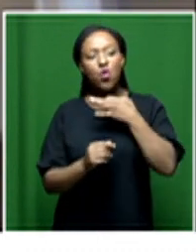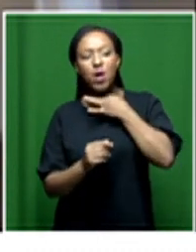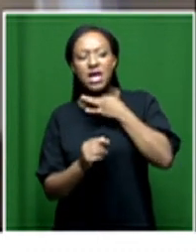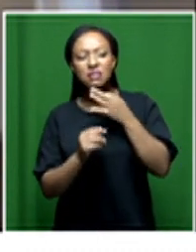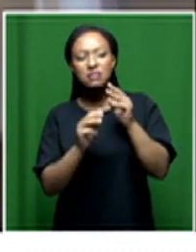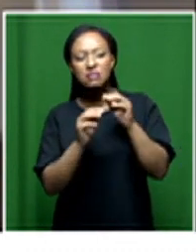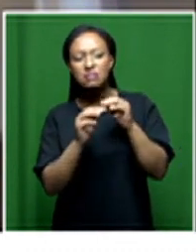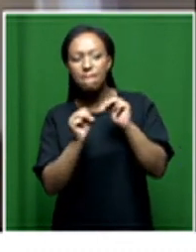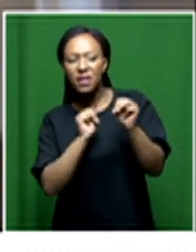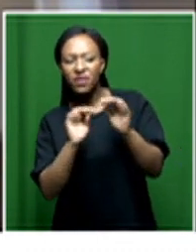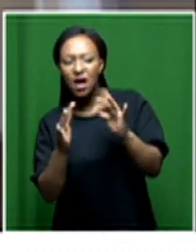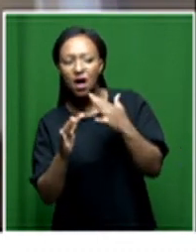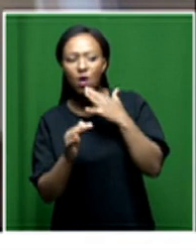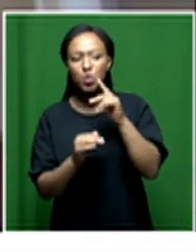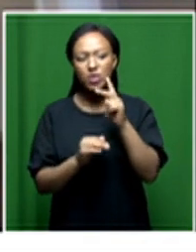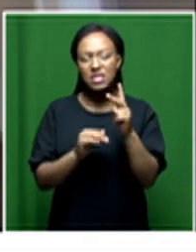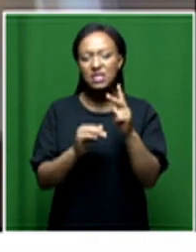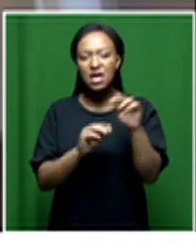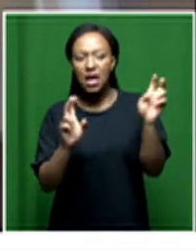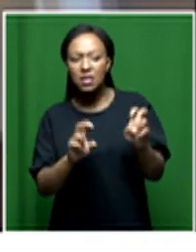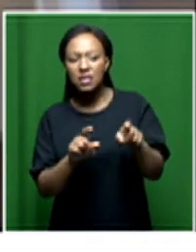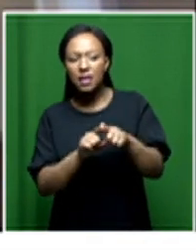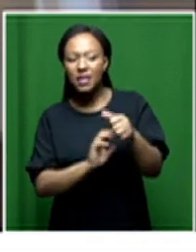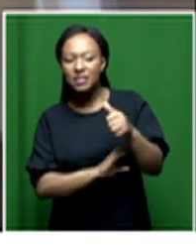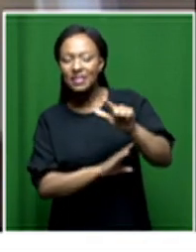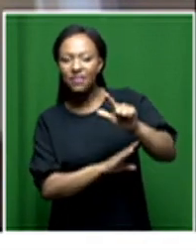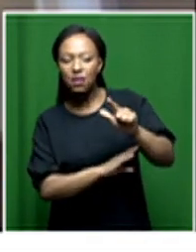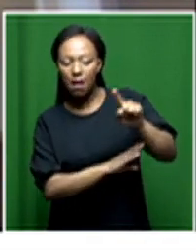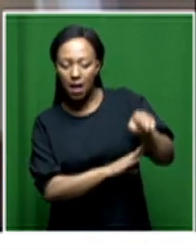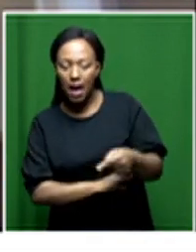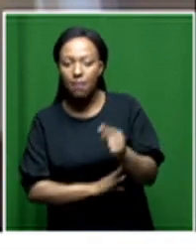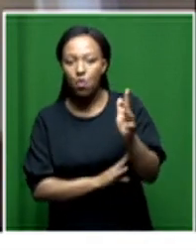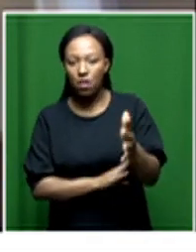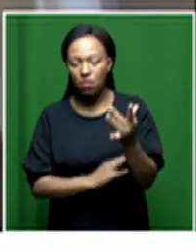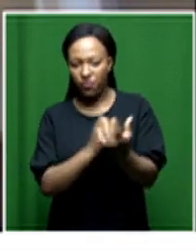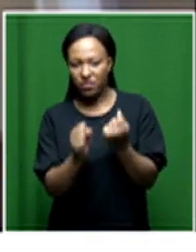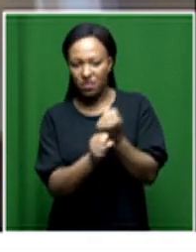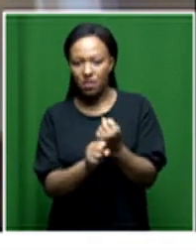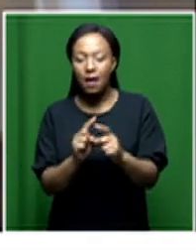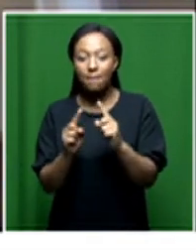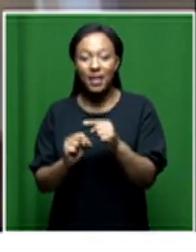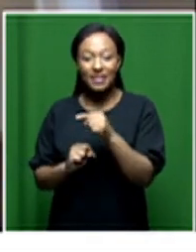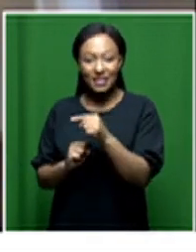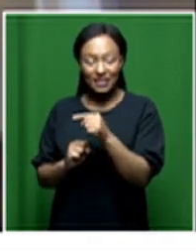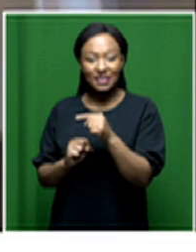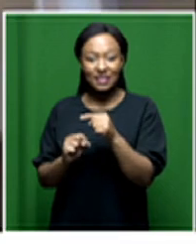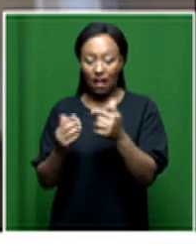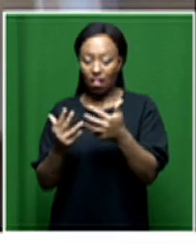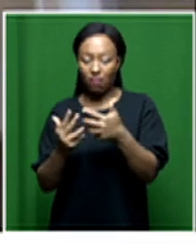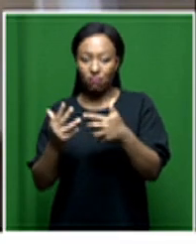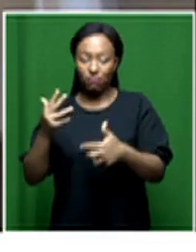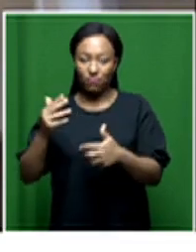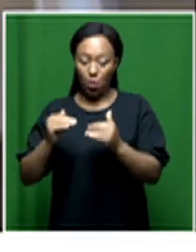mitigation program and bid windows 5 and maybe even 6 and 7 coming this year, we must recognize that there's been a gap of